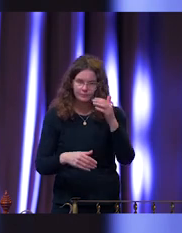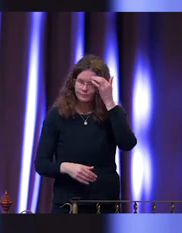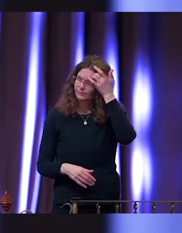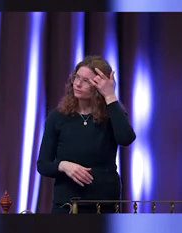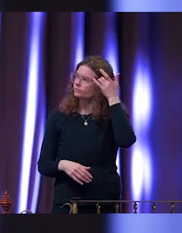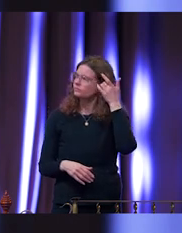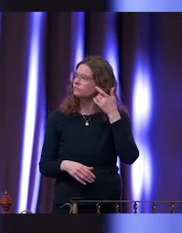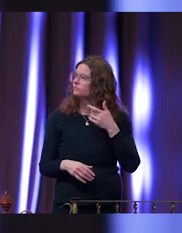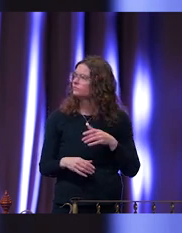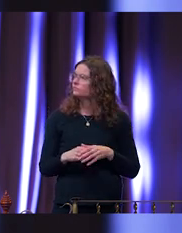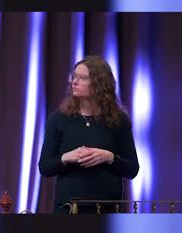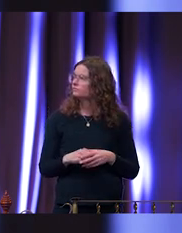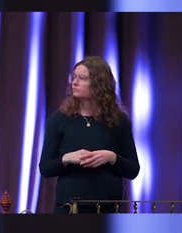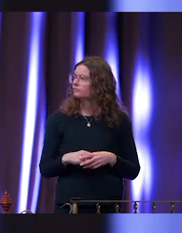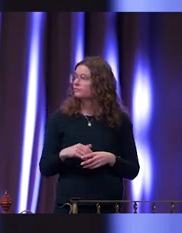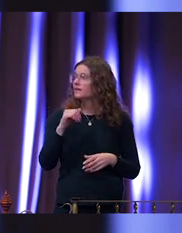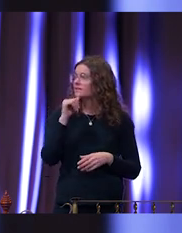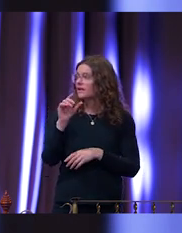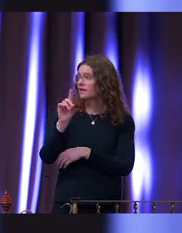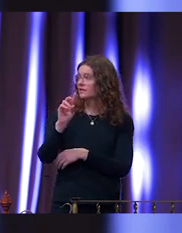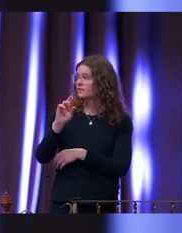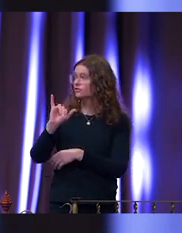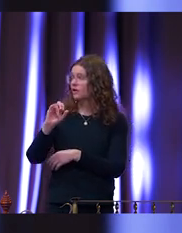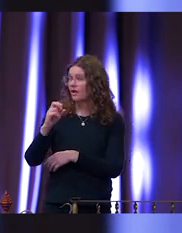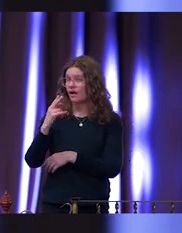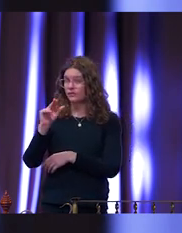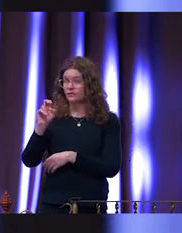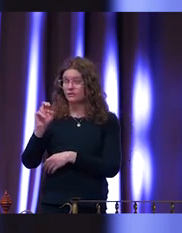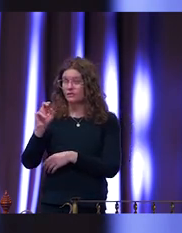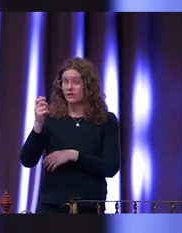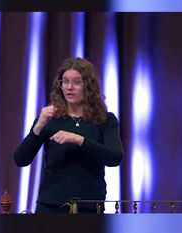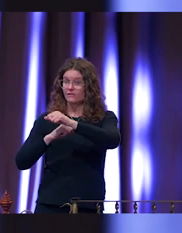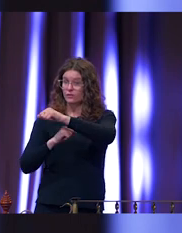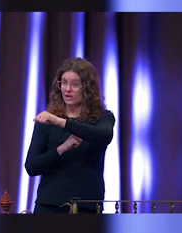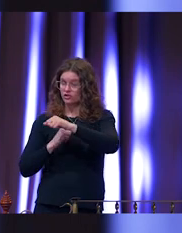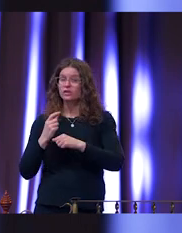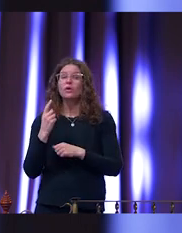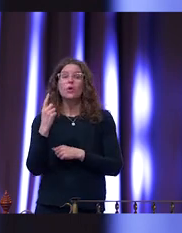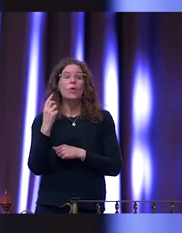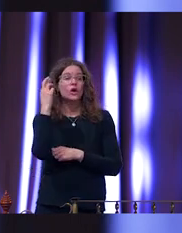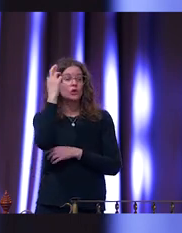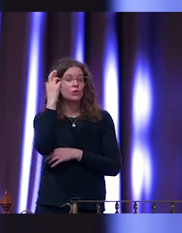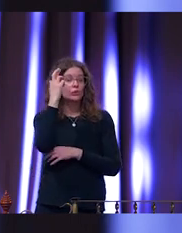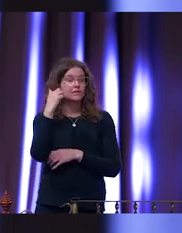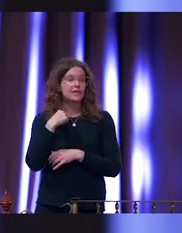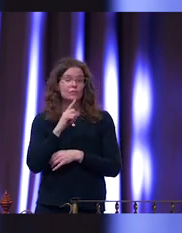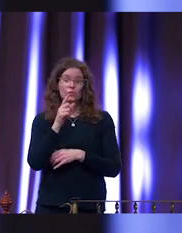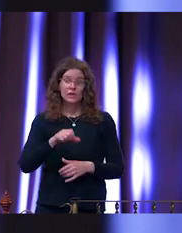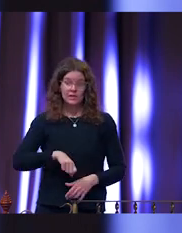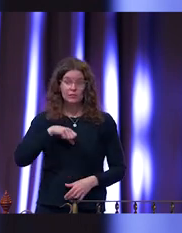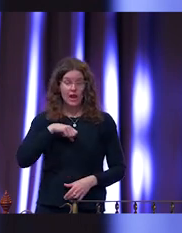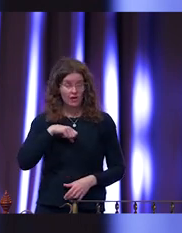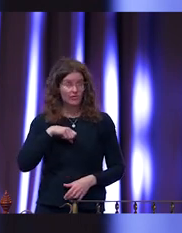While this isn't about the Driehaus Foundation, I do want to take a minute to share with you one of the reasons why I am so proud to work for the